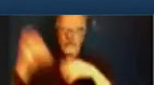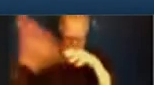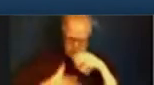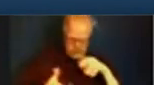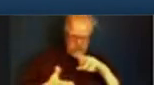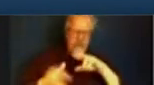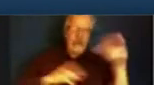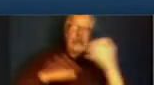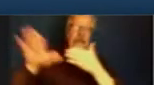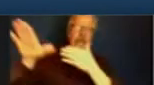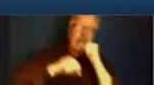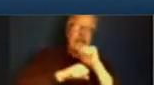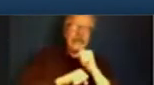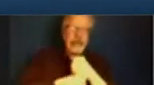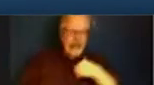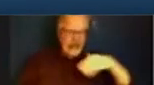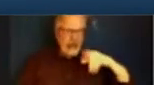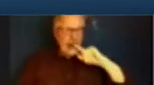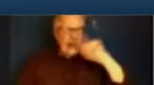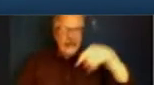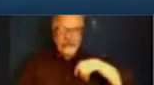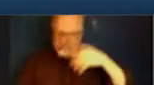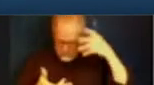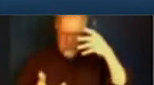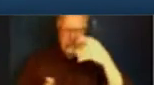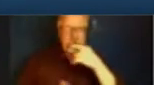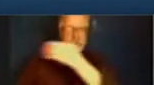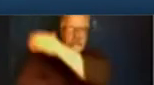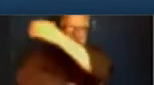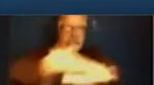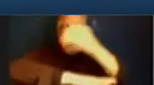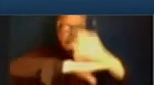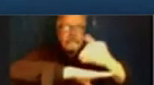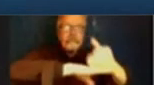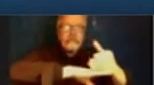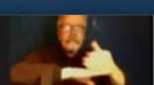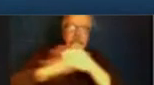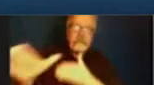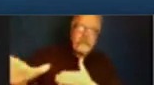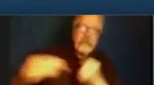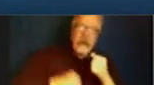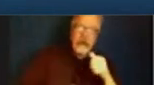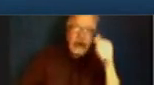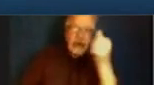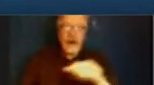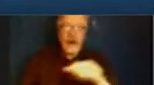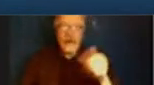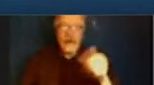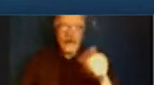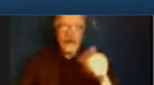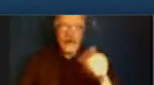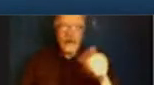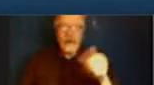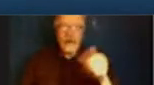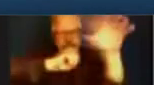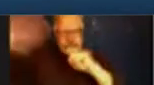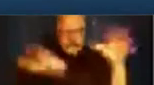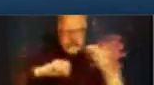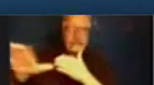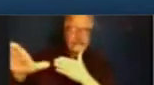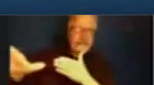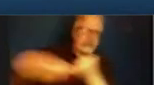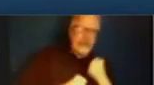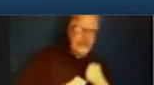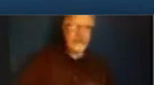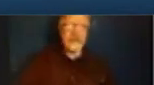high confidence in the ability of Amazon to do the transfer. They have a partner working with them that has done this in a variety of